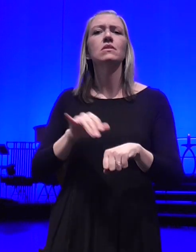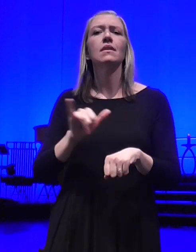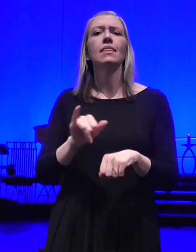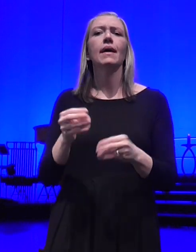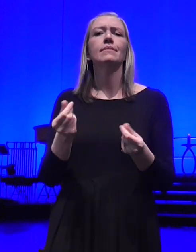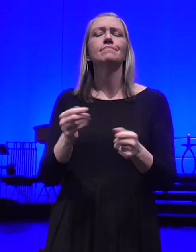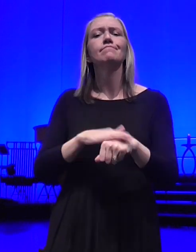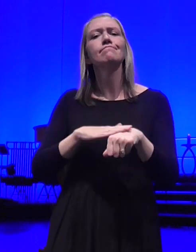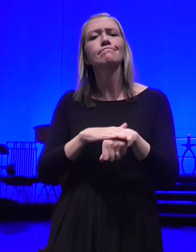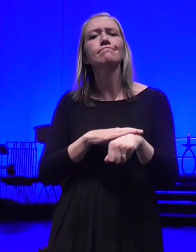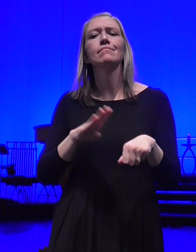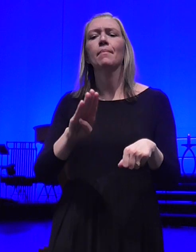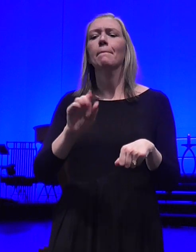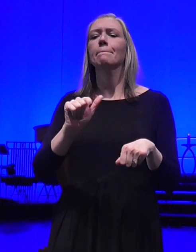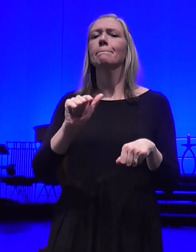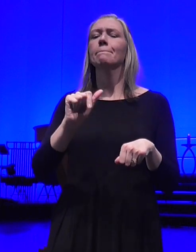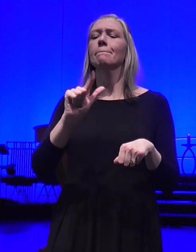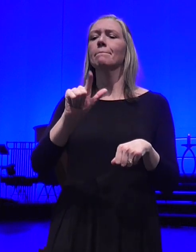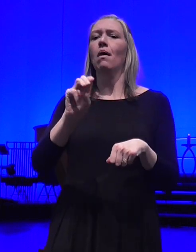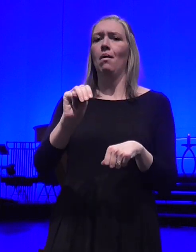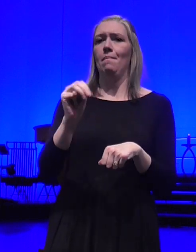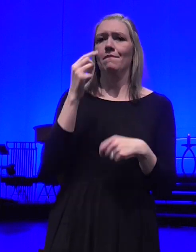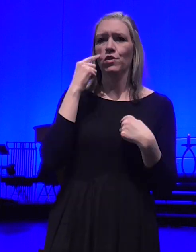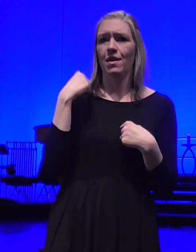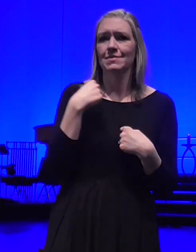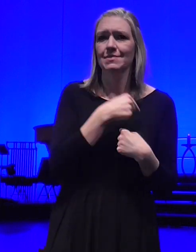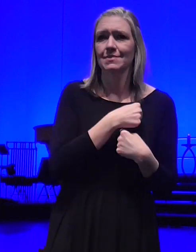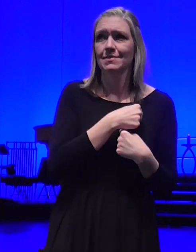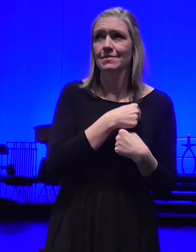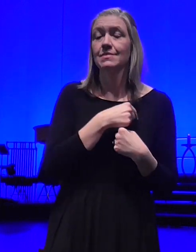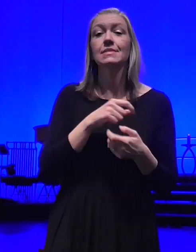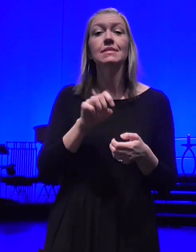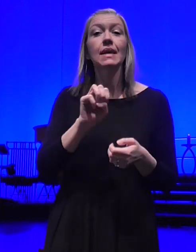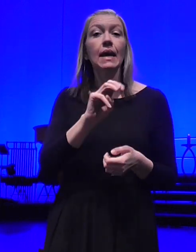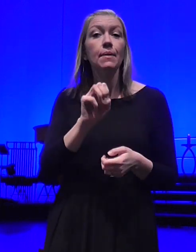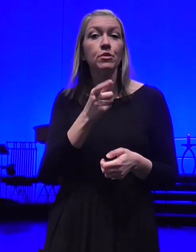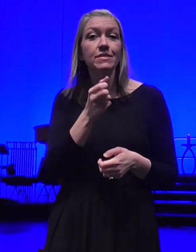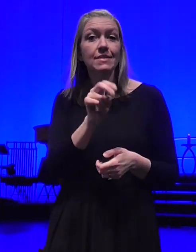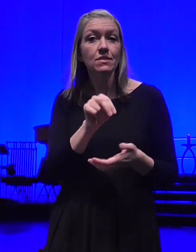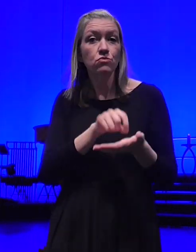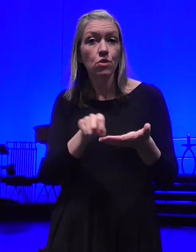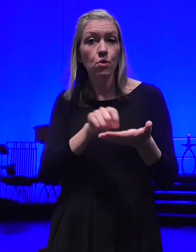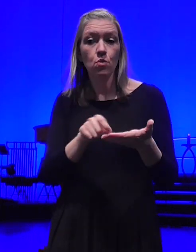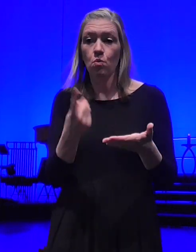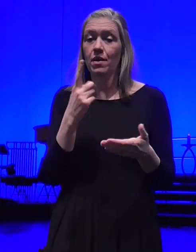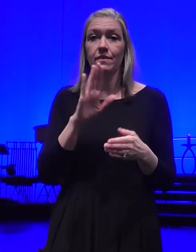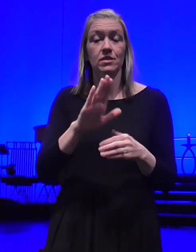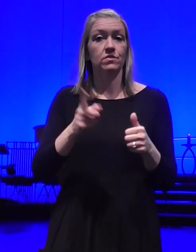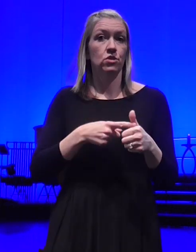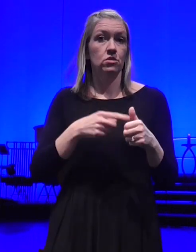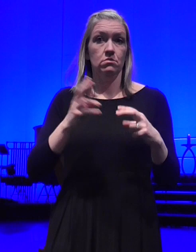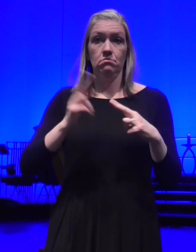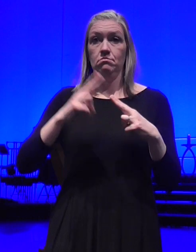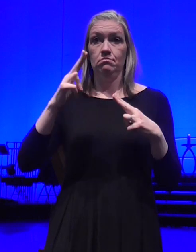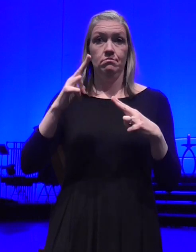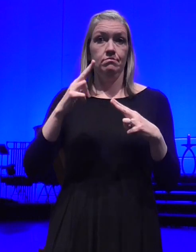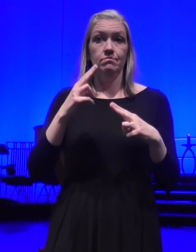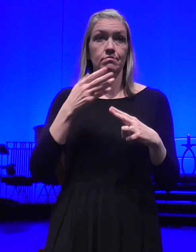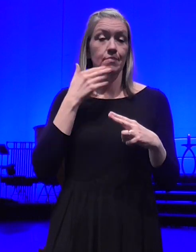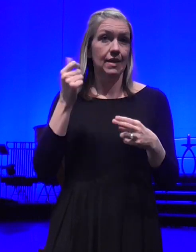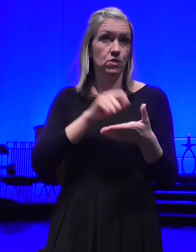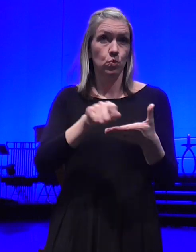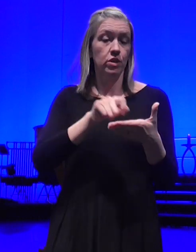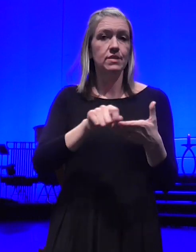So many. And look what Emerson wrote. One of his first great works was